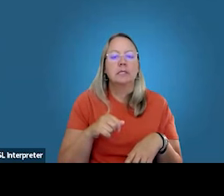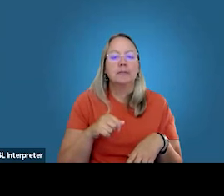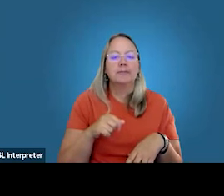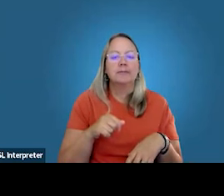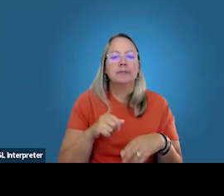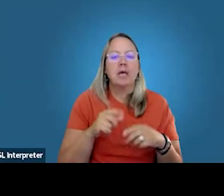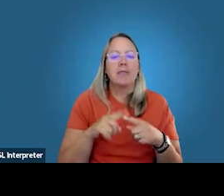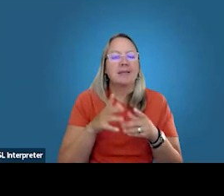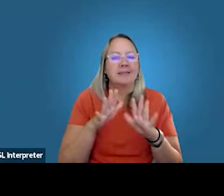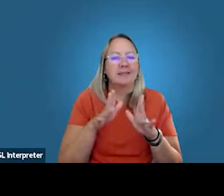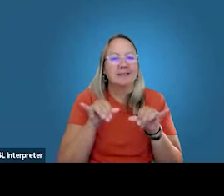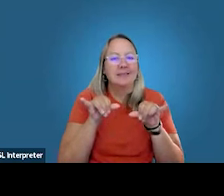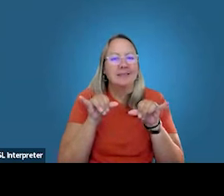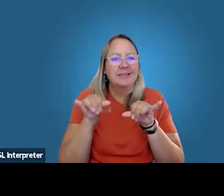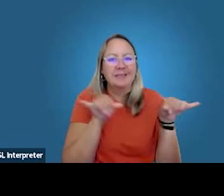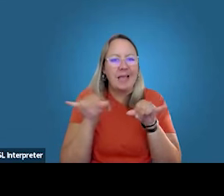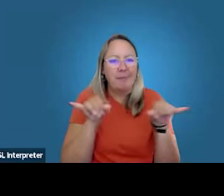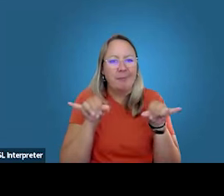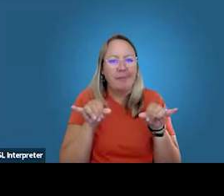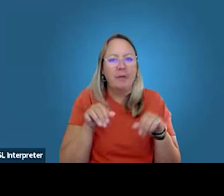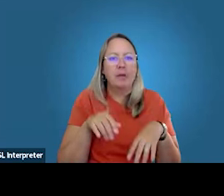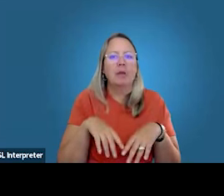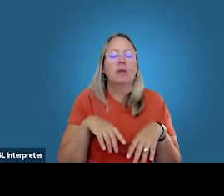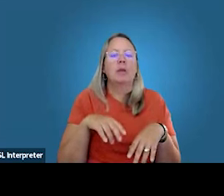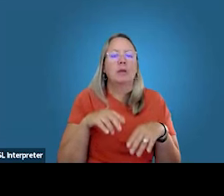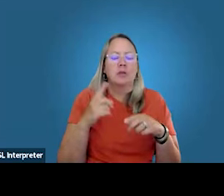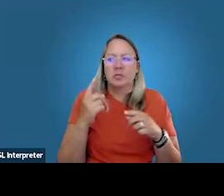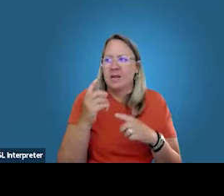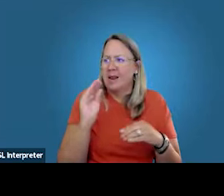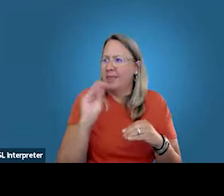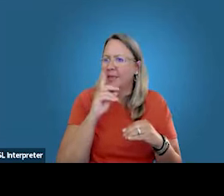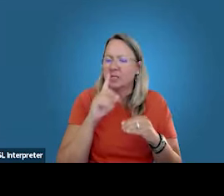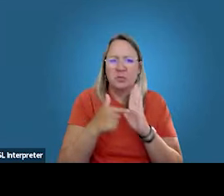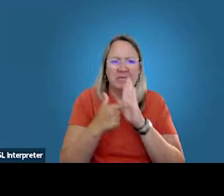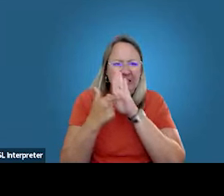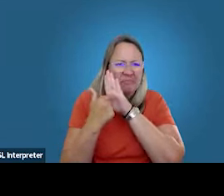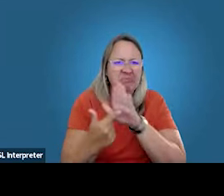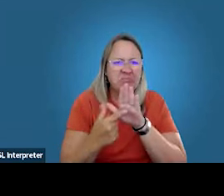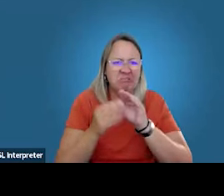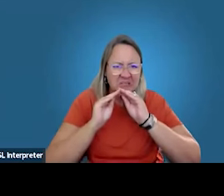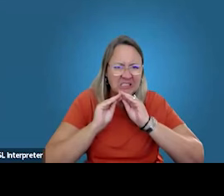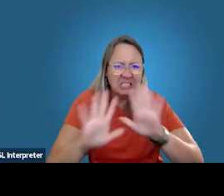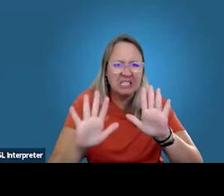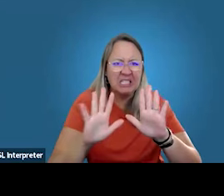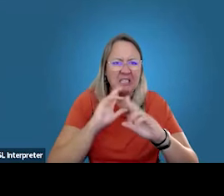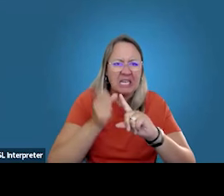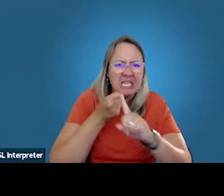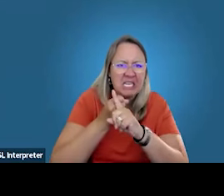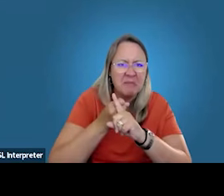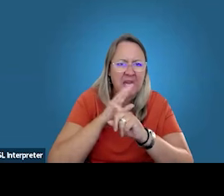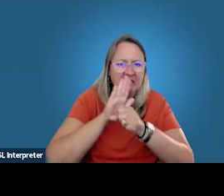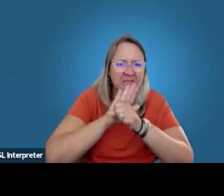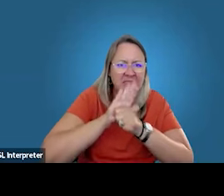cut through and market, not having a message that clearly stands out to people, not really being clear what you stand for and